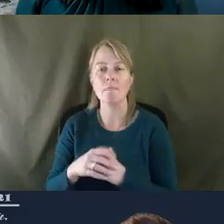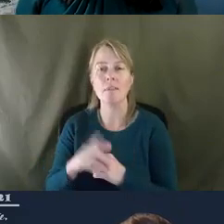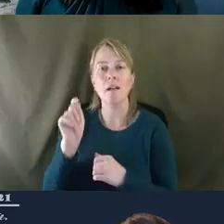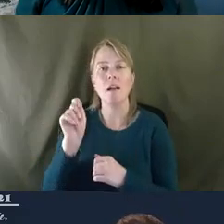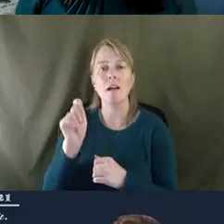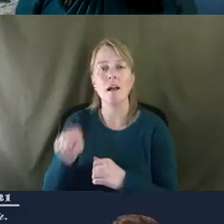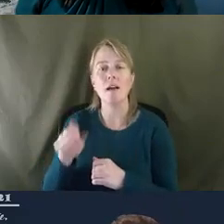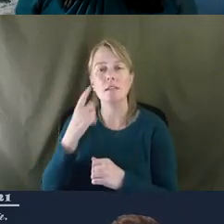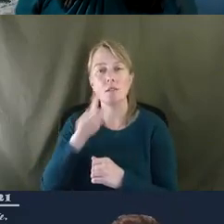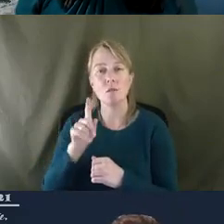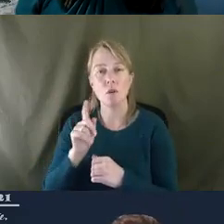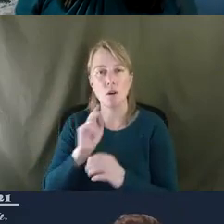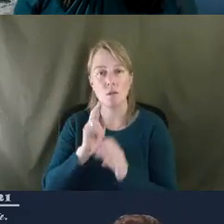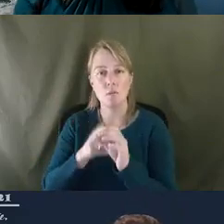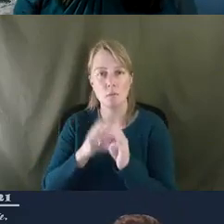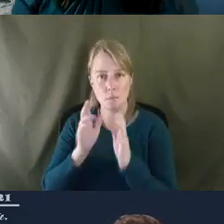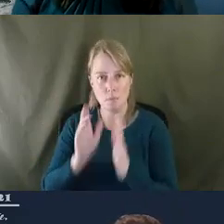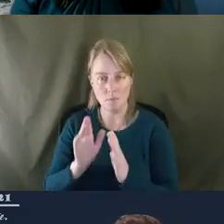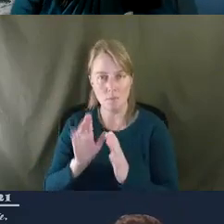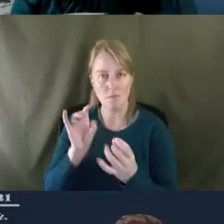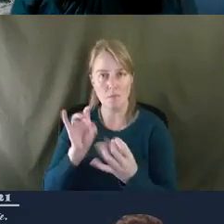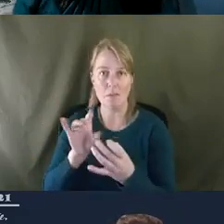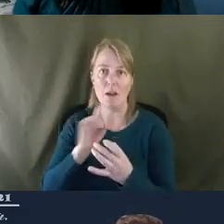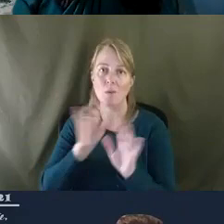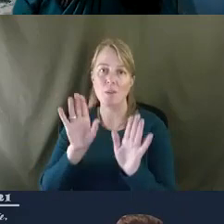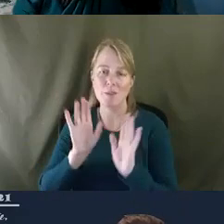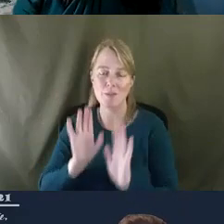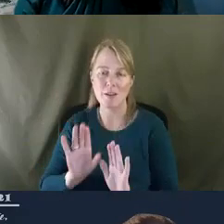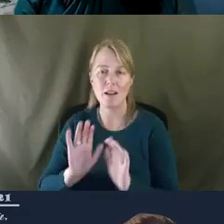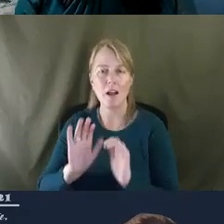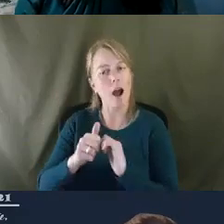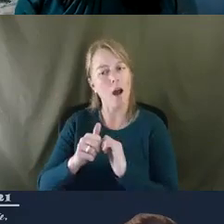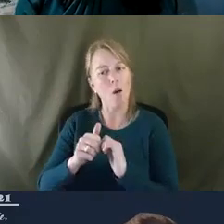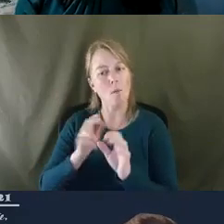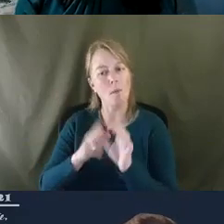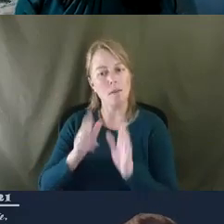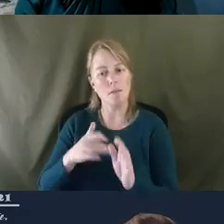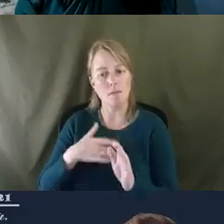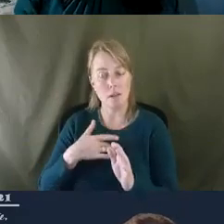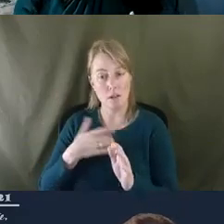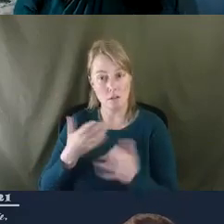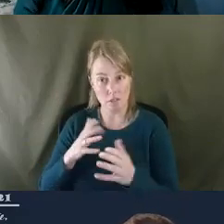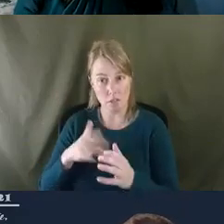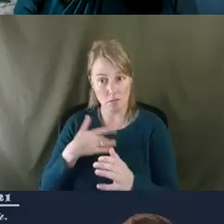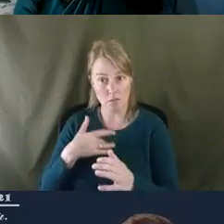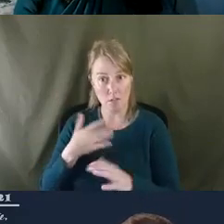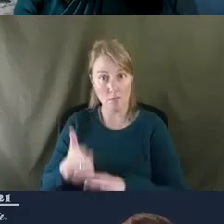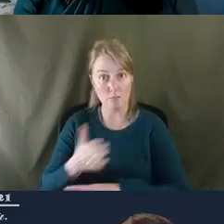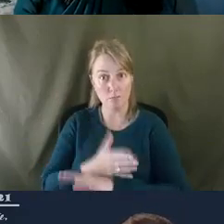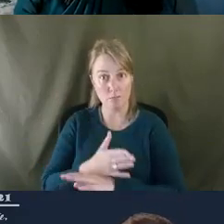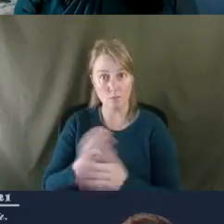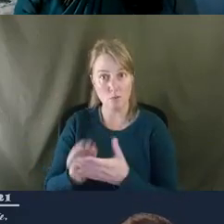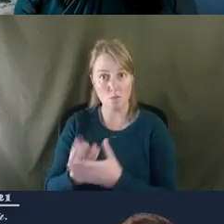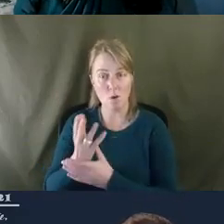for participatory feedback is really great. How do the participants feel? Do they feel like they've learned and grown? How do you see them